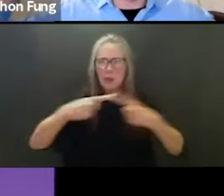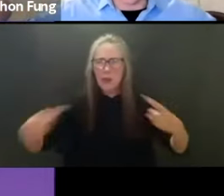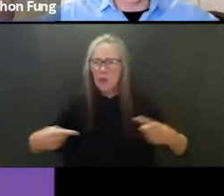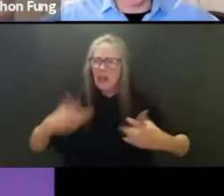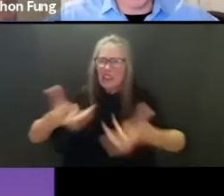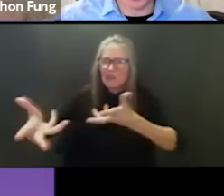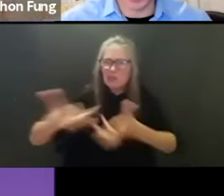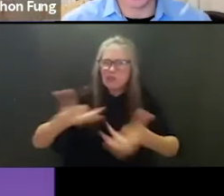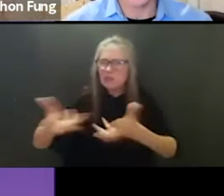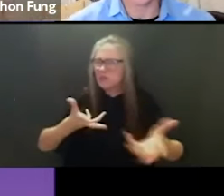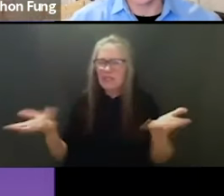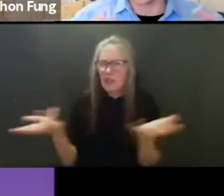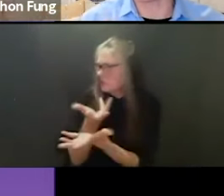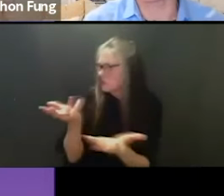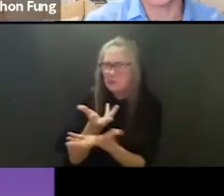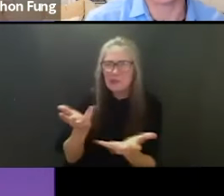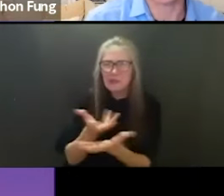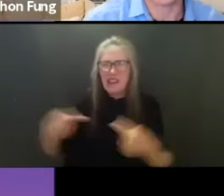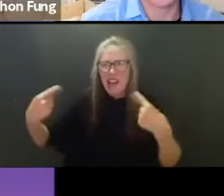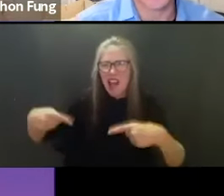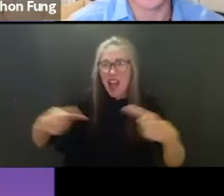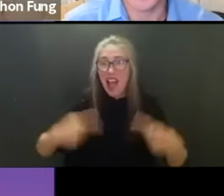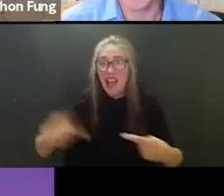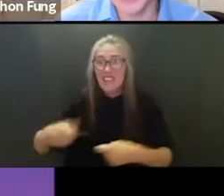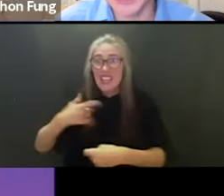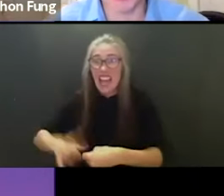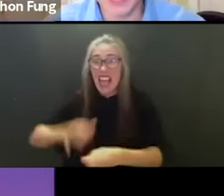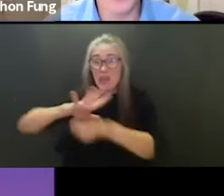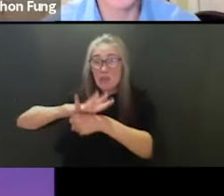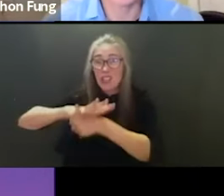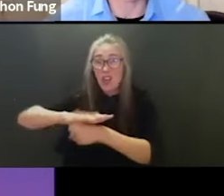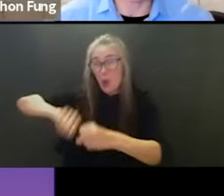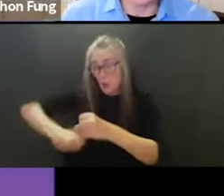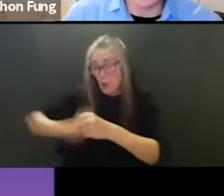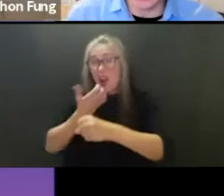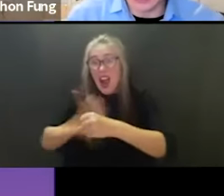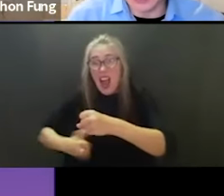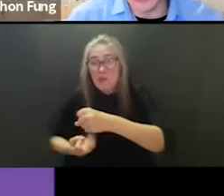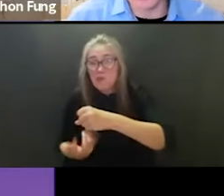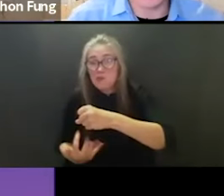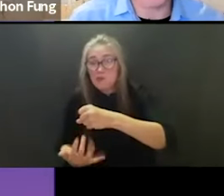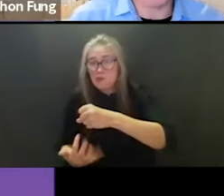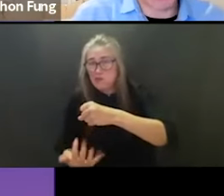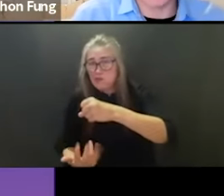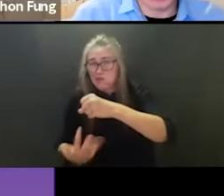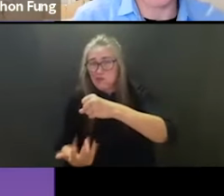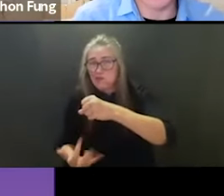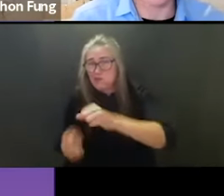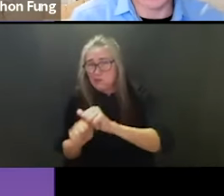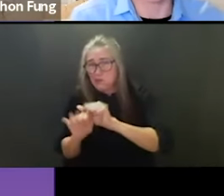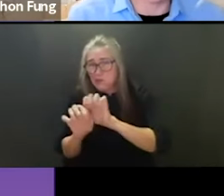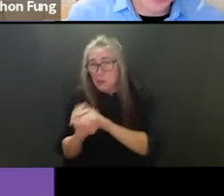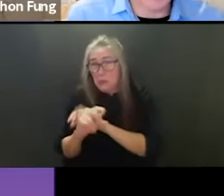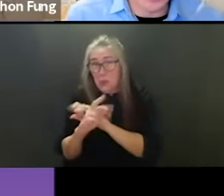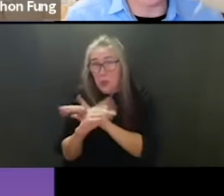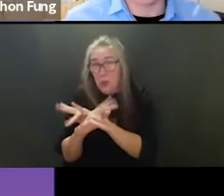we're in this wide aperture world, and the political institutions may crack. And indeed, I think some of, we may,